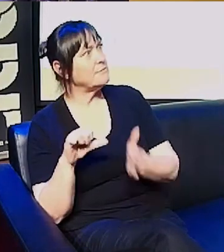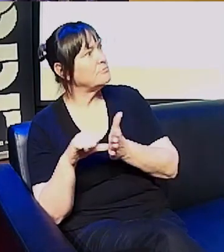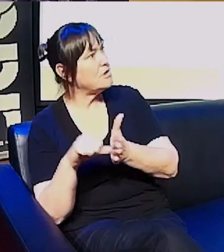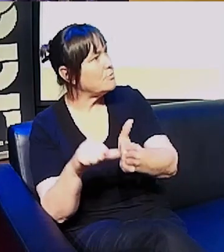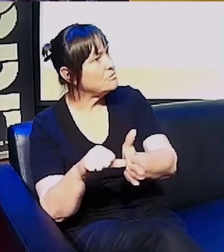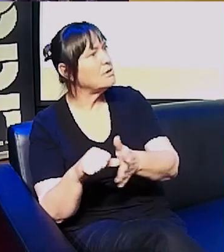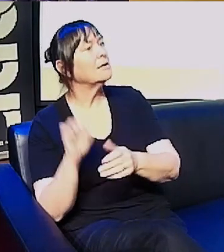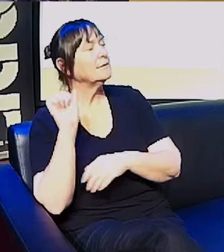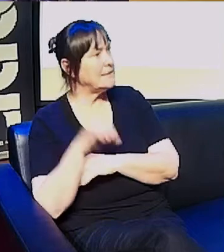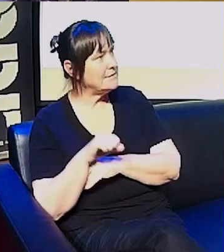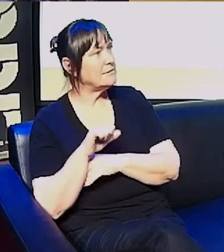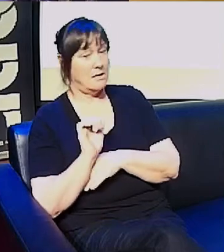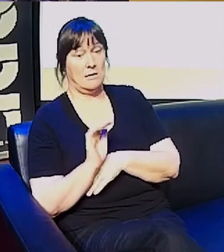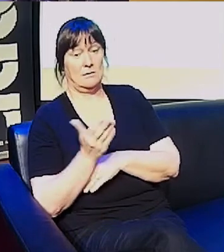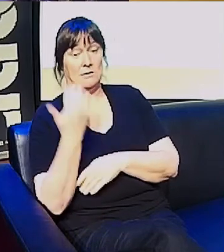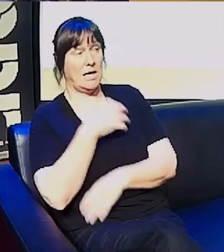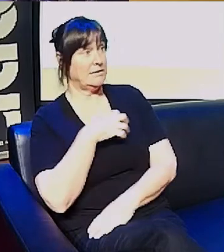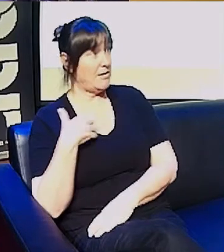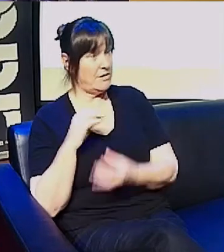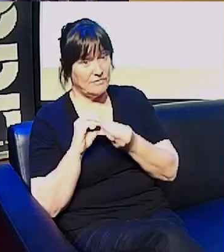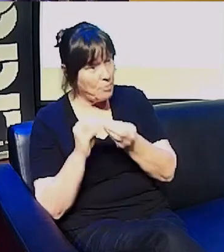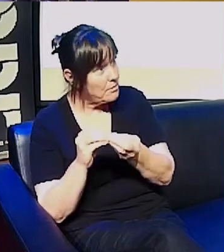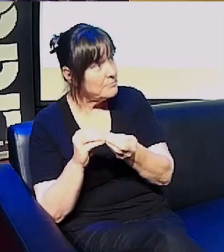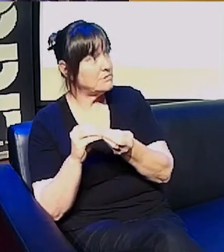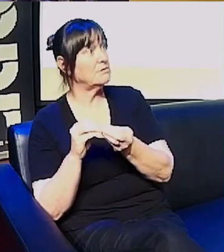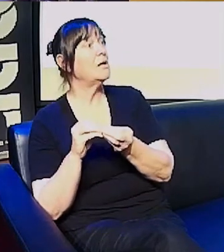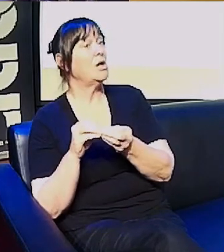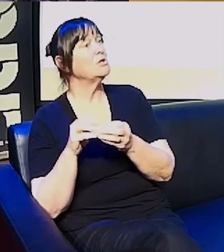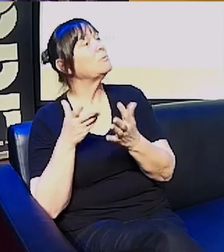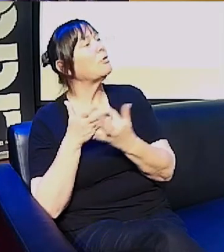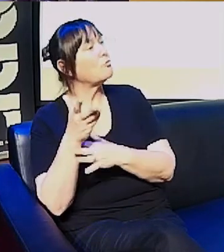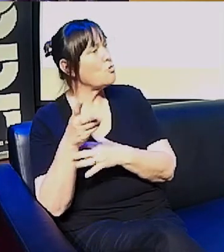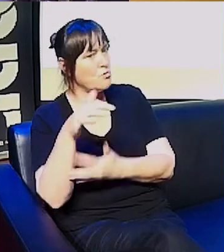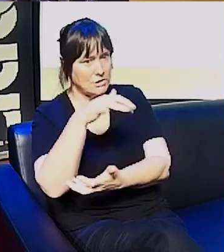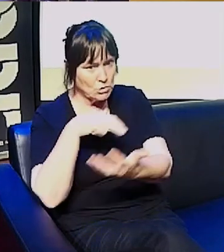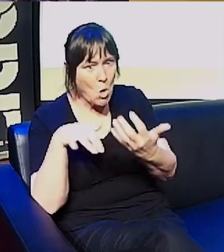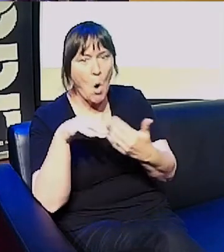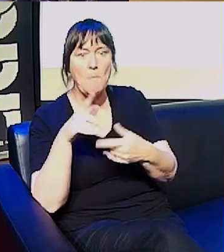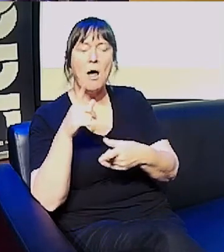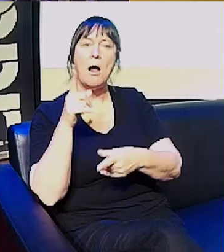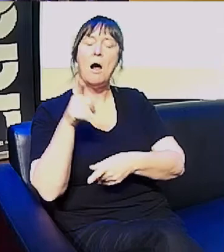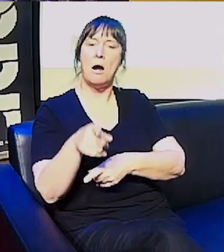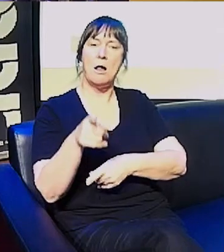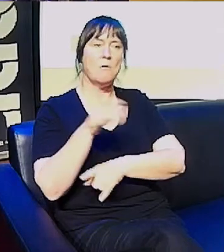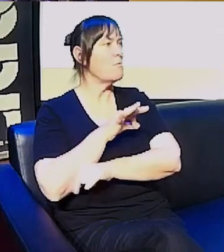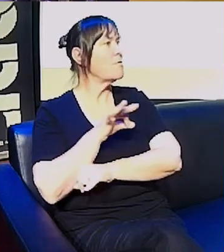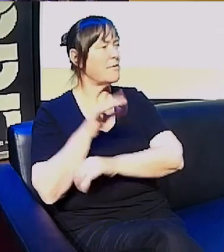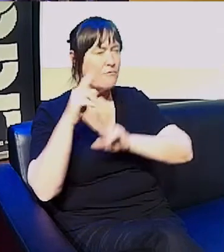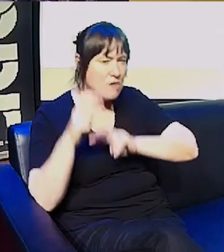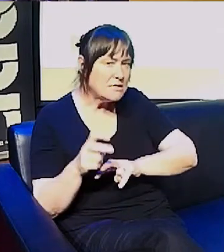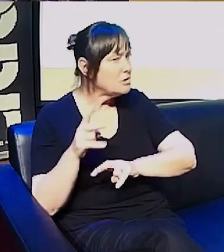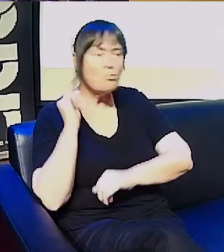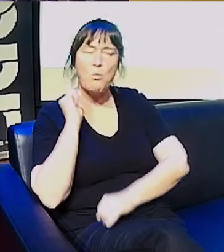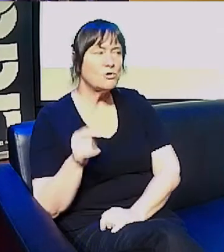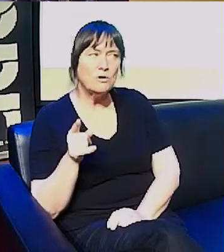the controversy around her in the last government, and she sat through that, she weathered the storm, and it was found that she wasn't at fault, and now she has came out again and she's built her